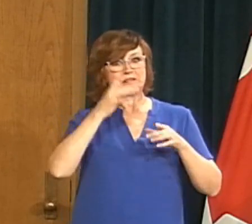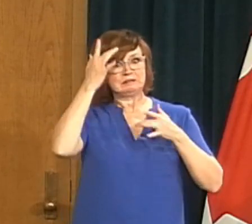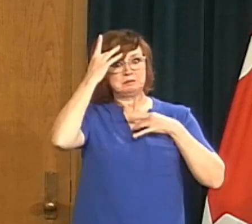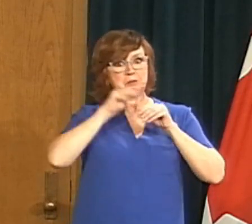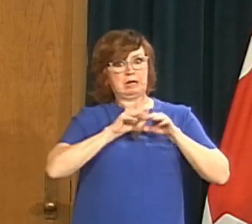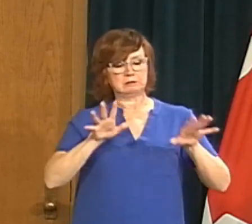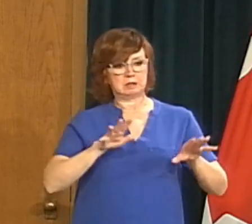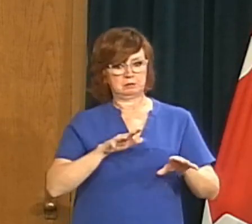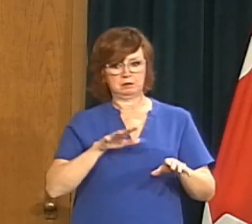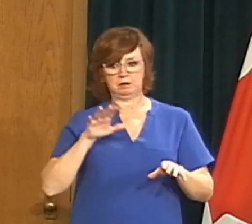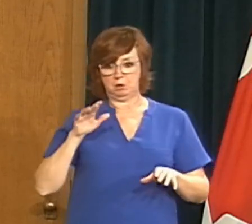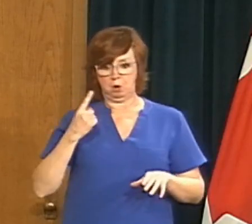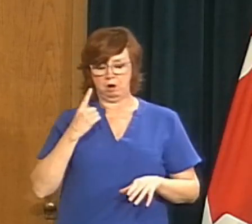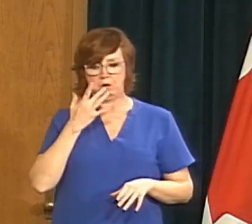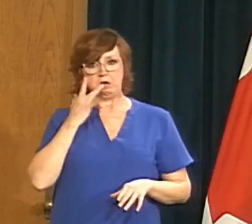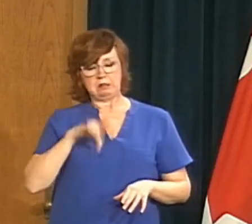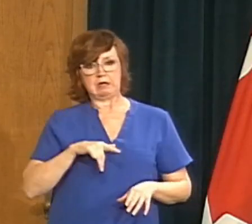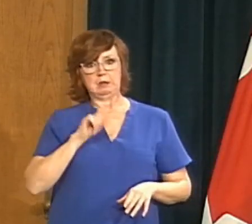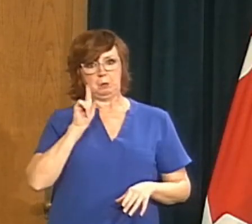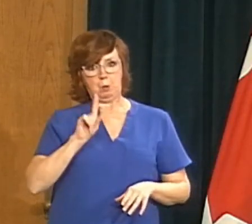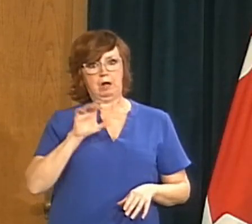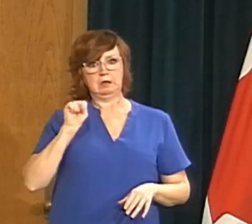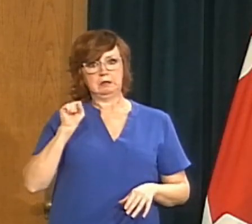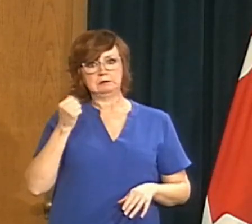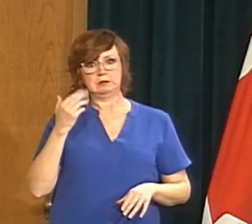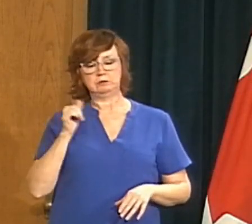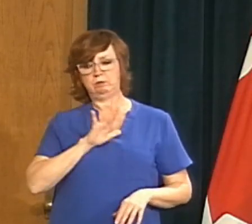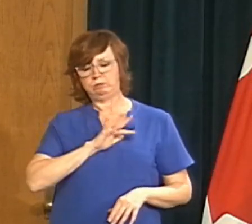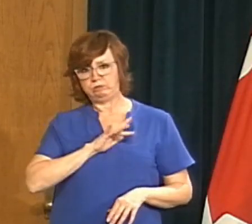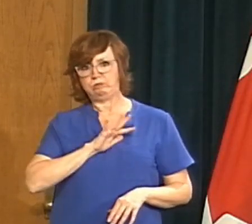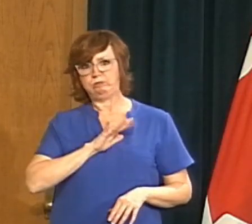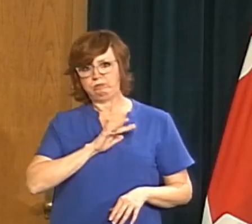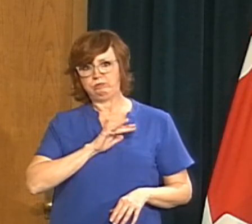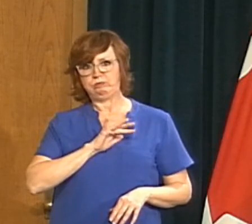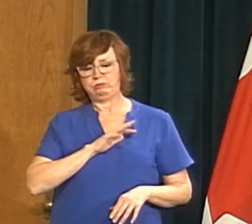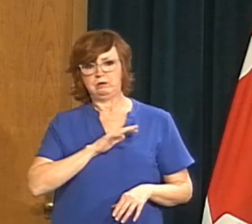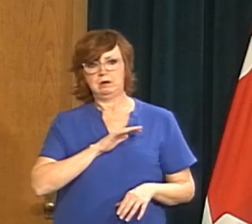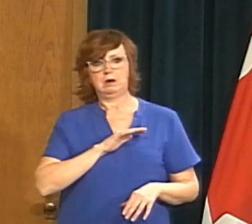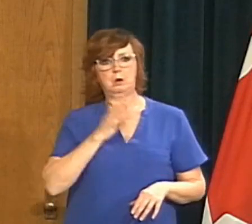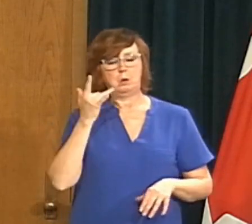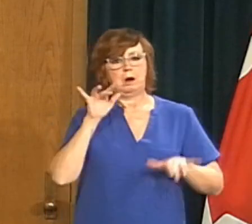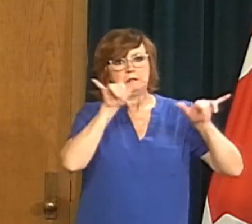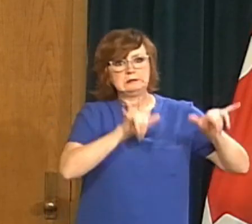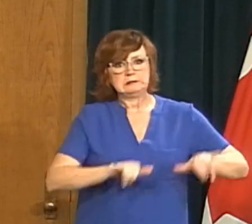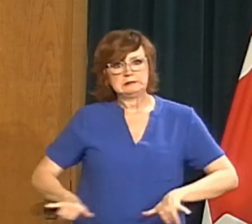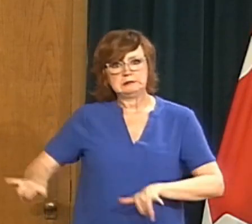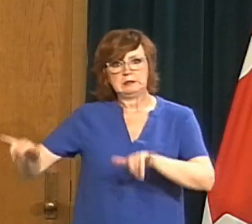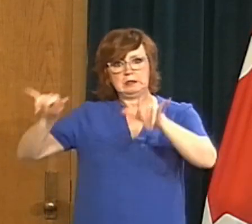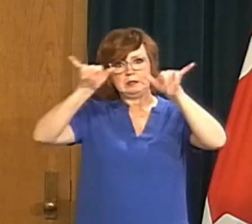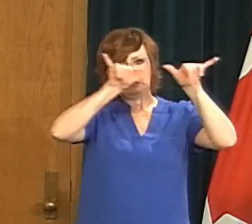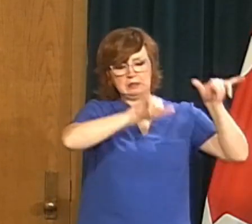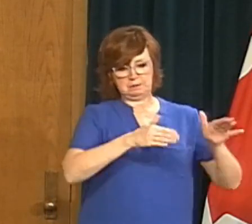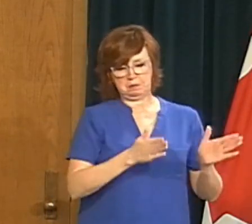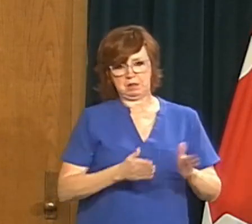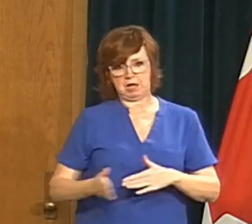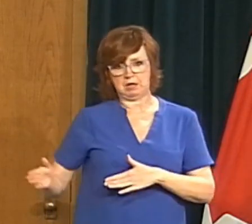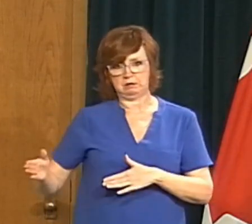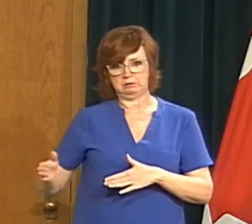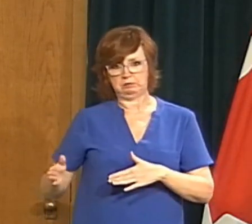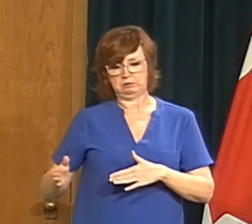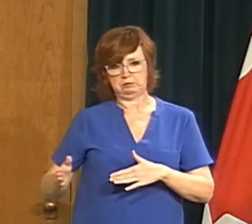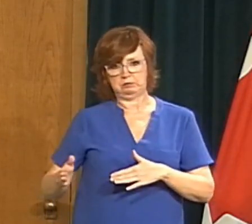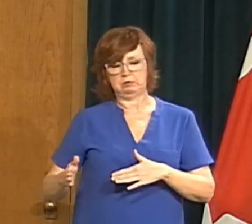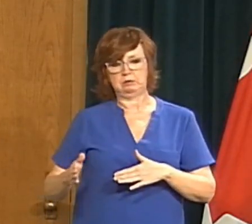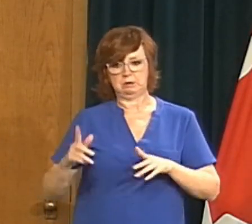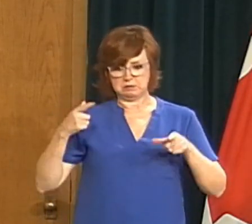pandemic, as we are able to reach through a single health authority with very uniform and in a very active